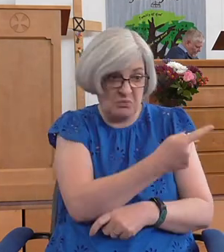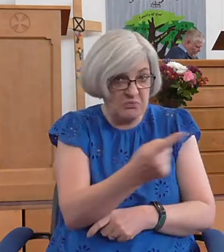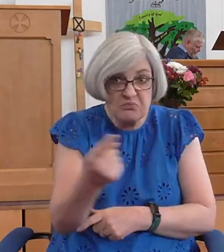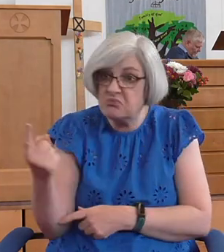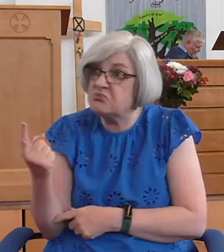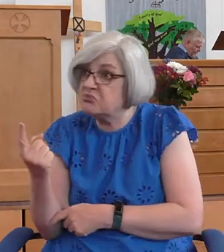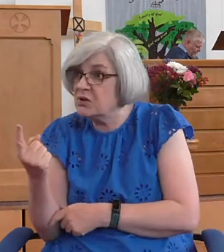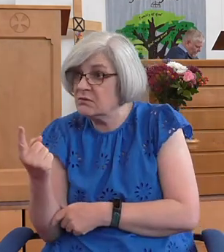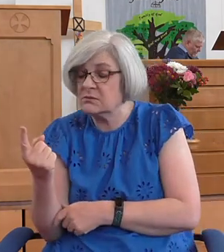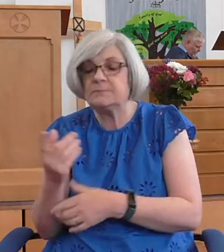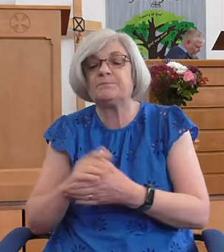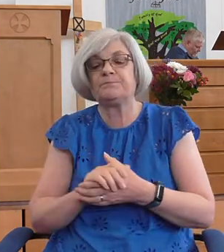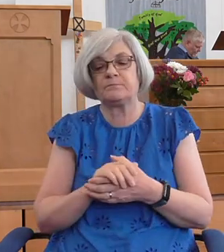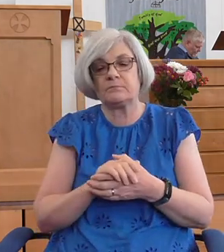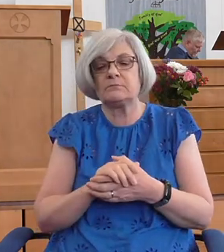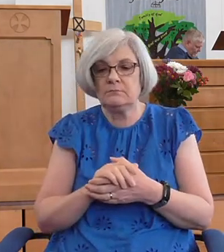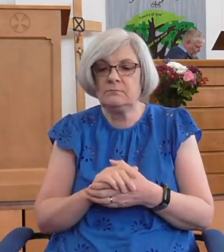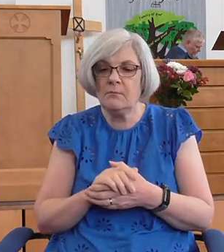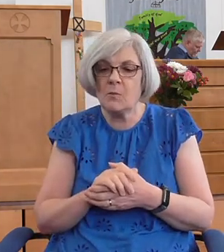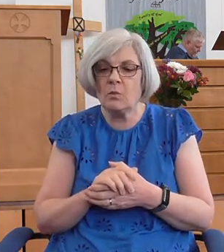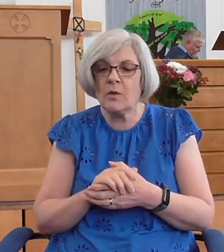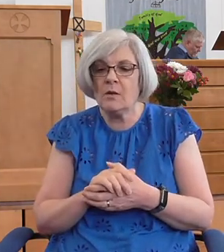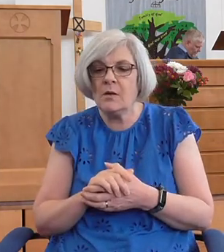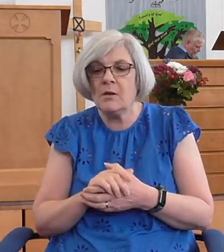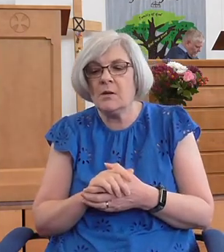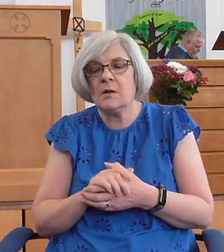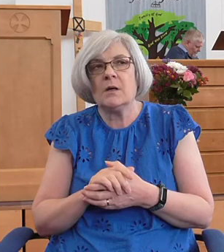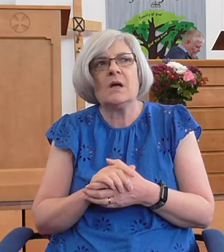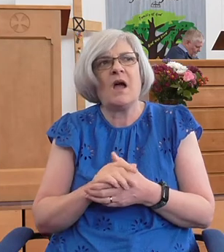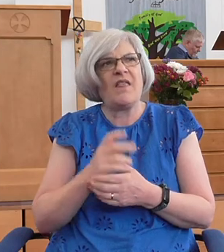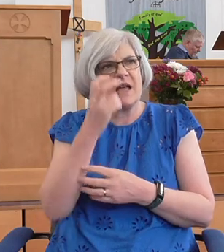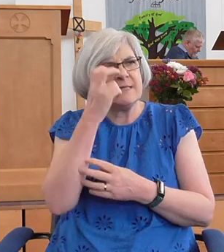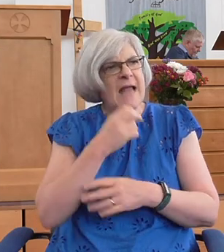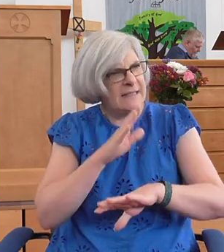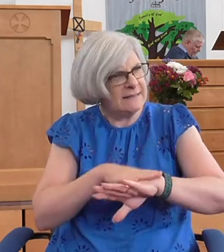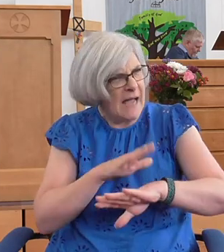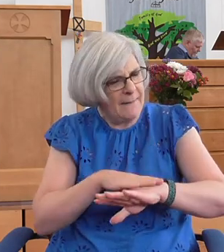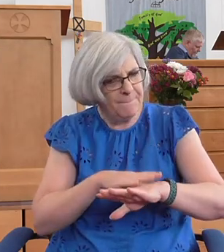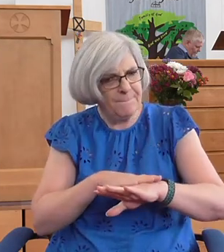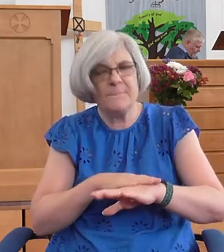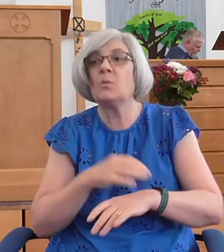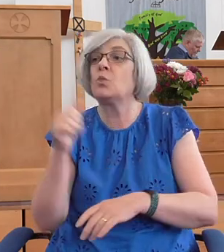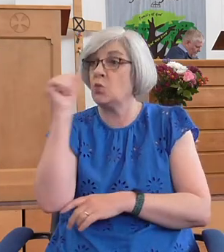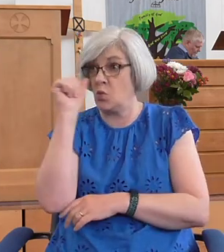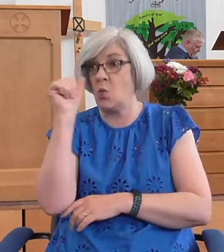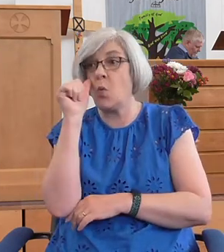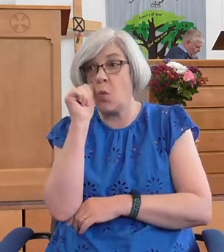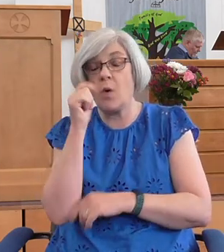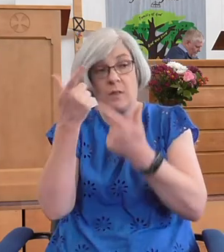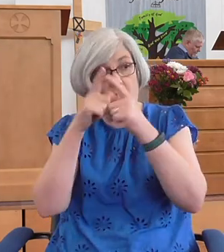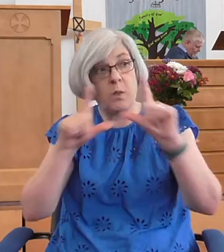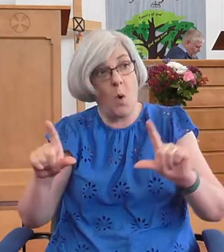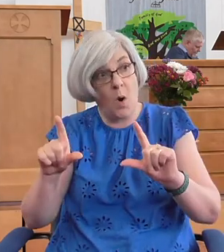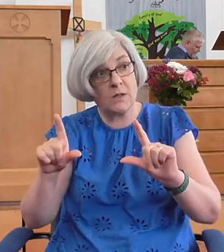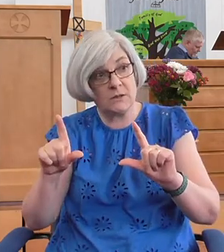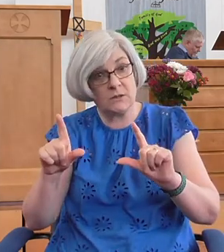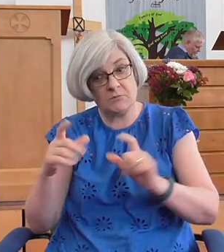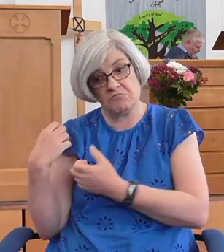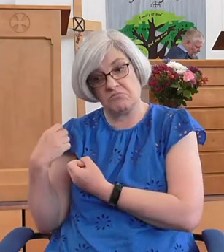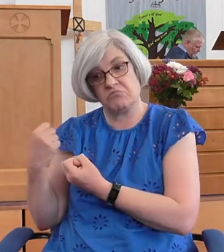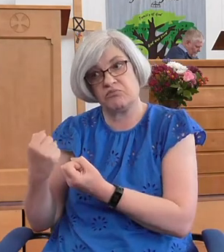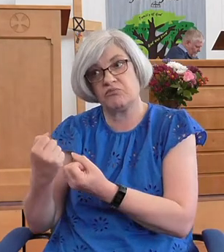all the Israelites, "In the evening you will know that it was the Lord who brought you out of